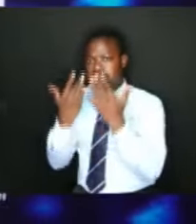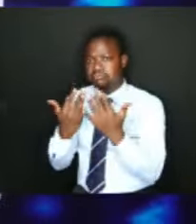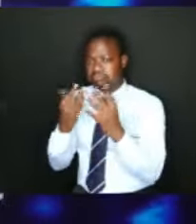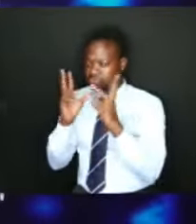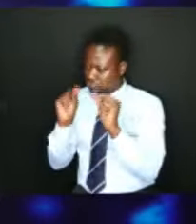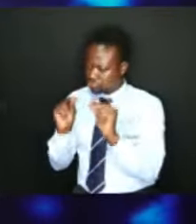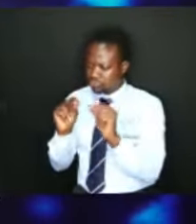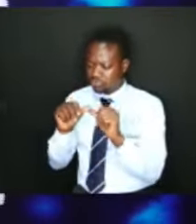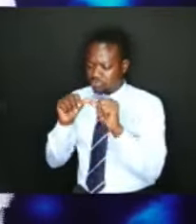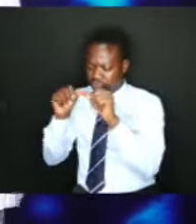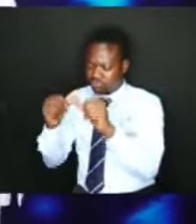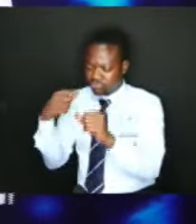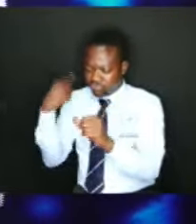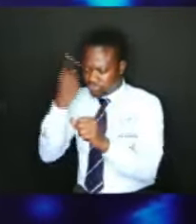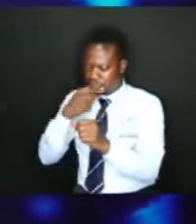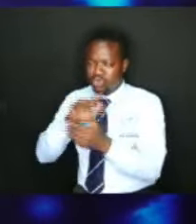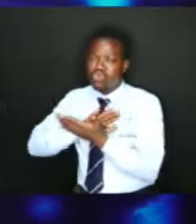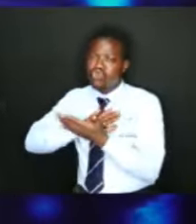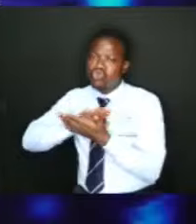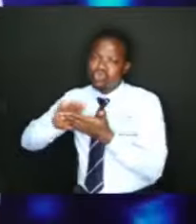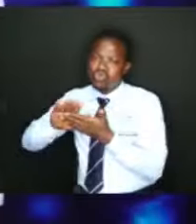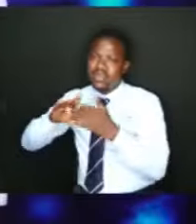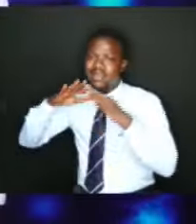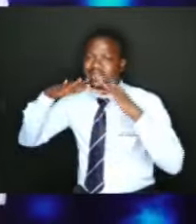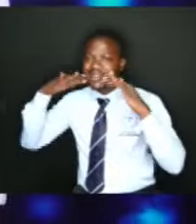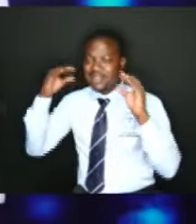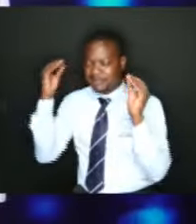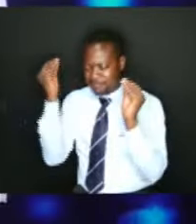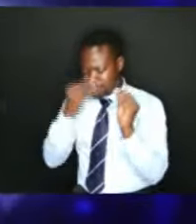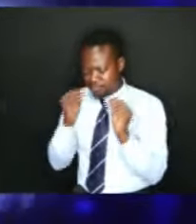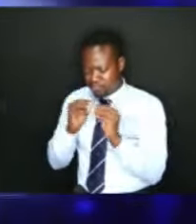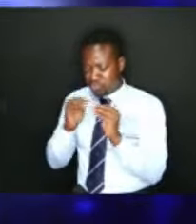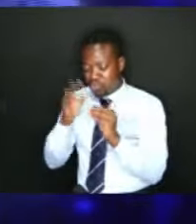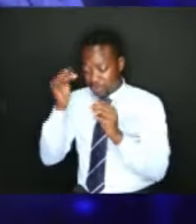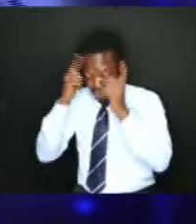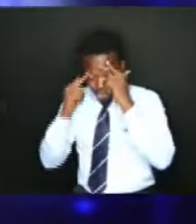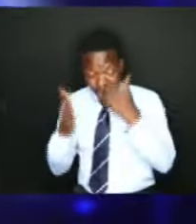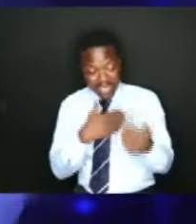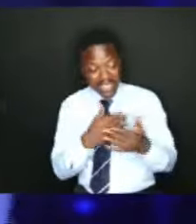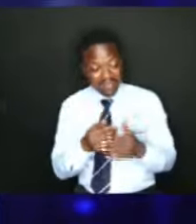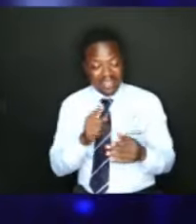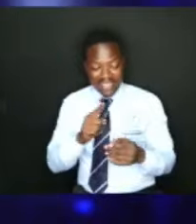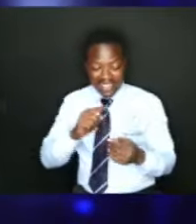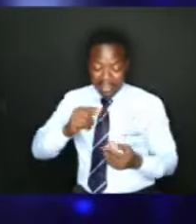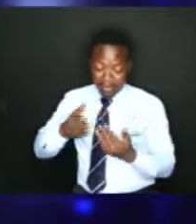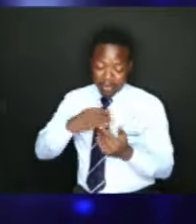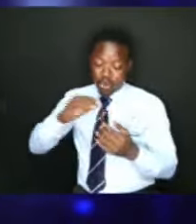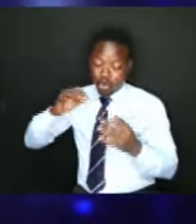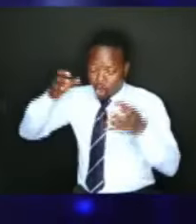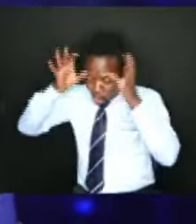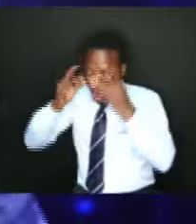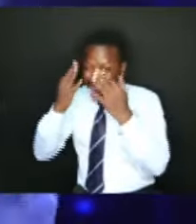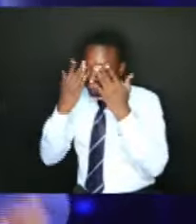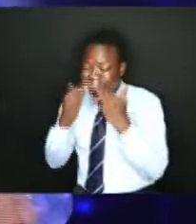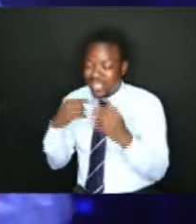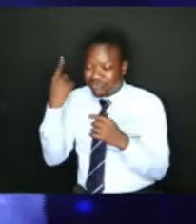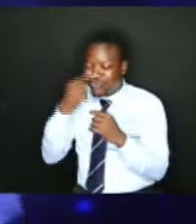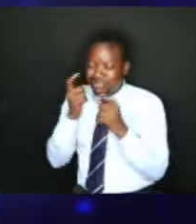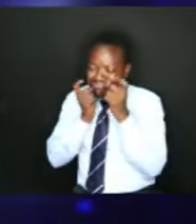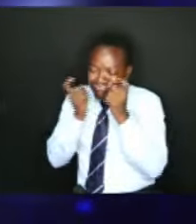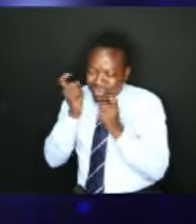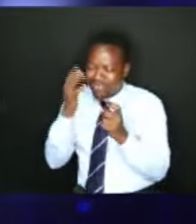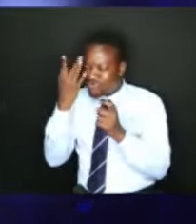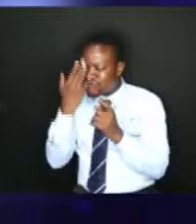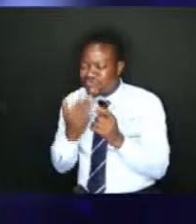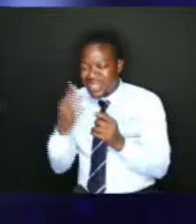downcast, because the reflection on her face was as a result of what was going on the inside. Now, okay, say, ma